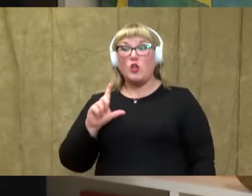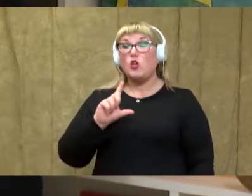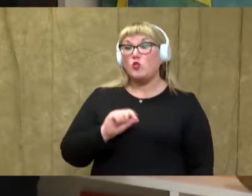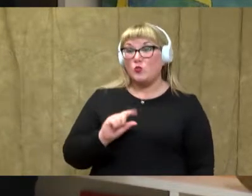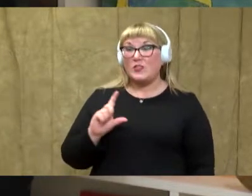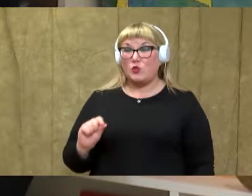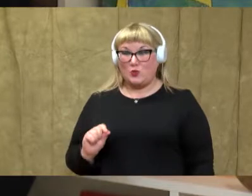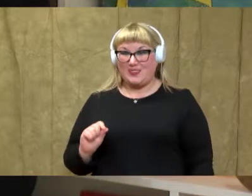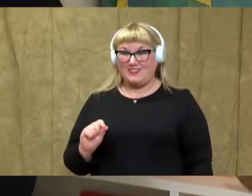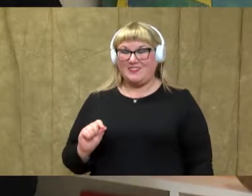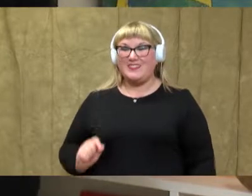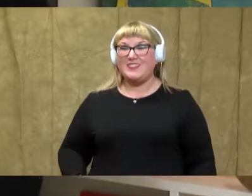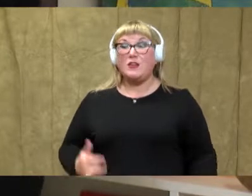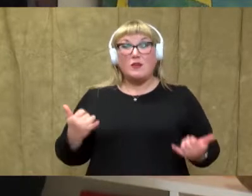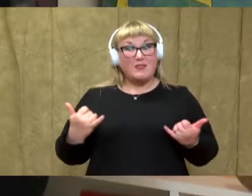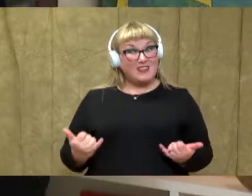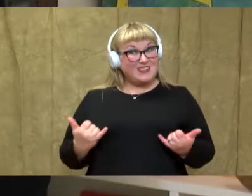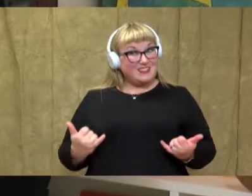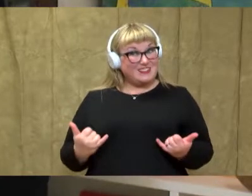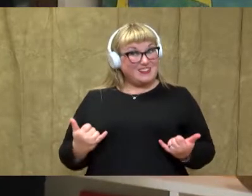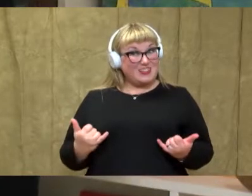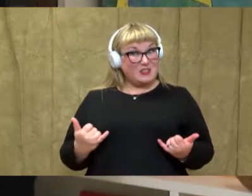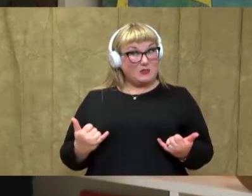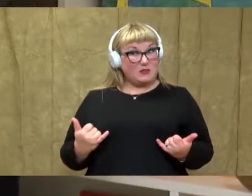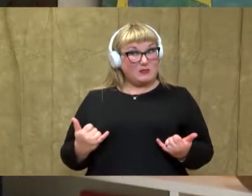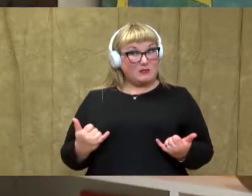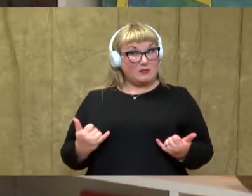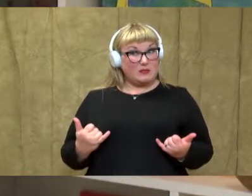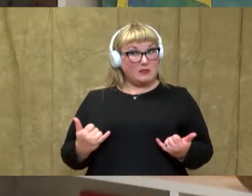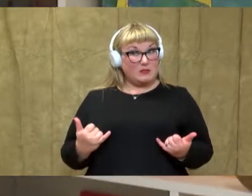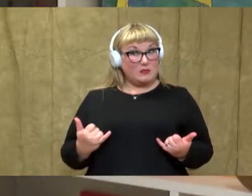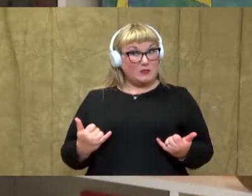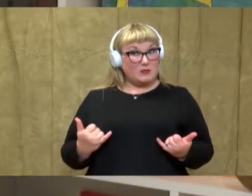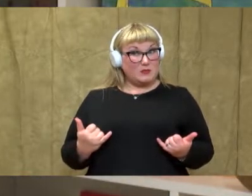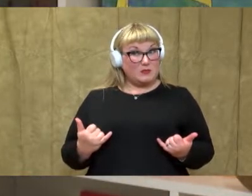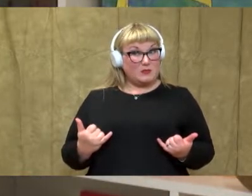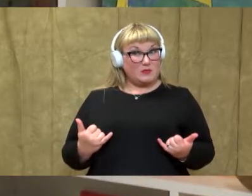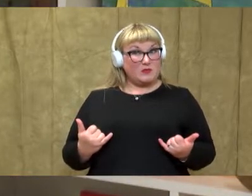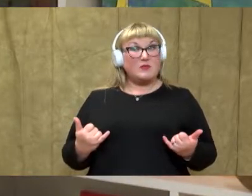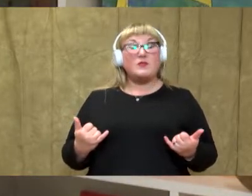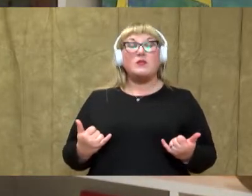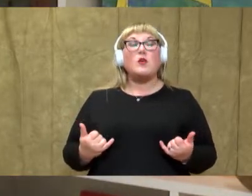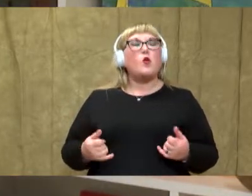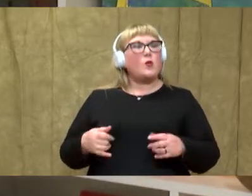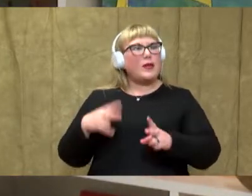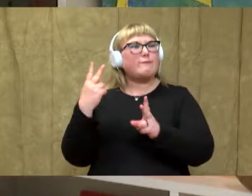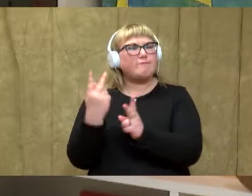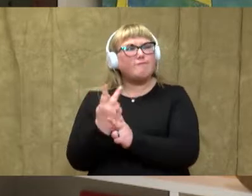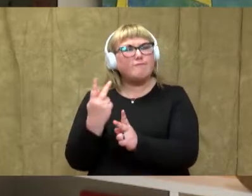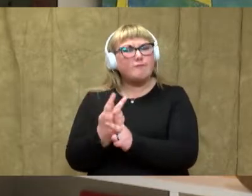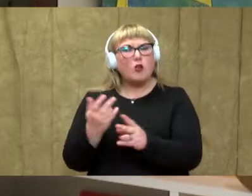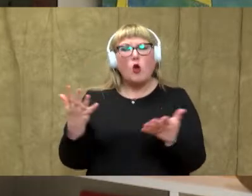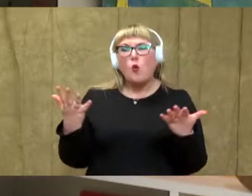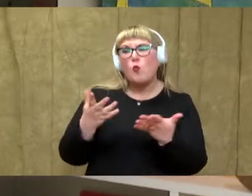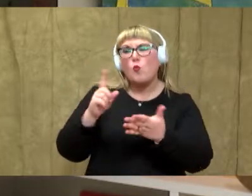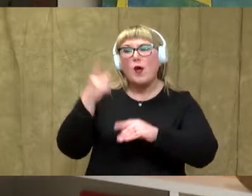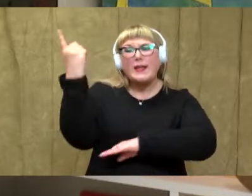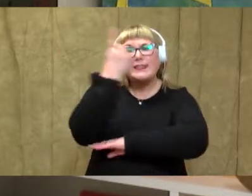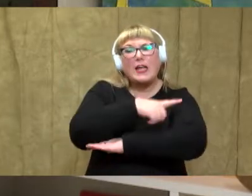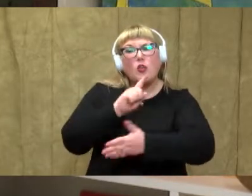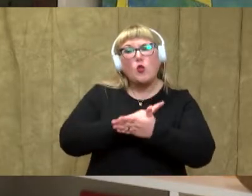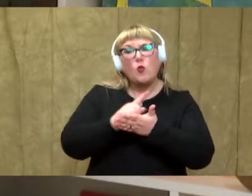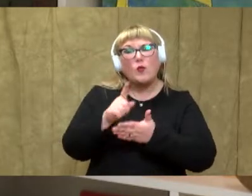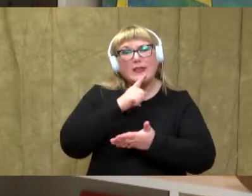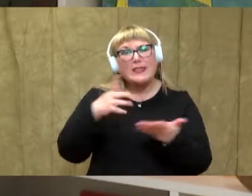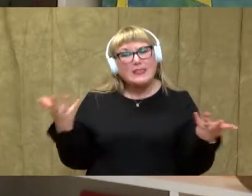2020. So now, Ms. Morris and my friends at home, we have to figure out what day of the week it is. Can